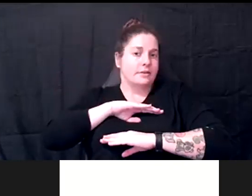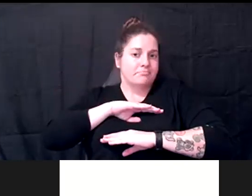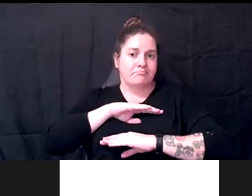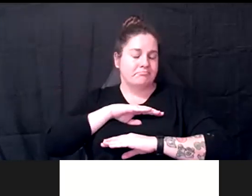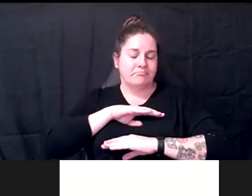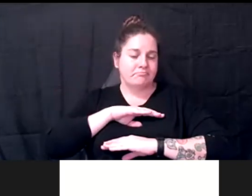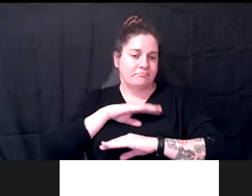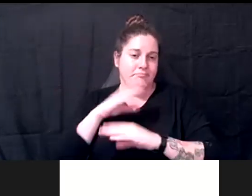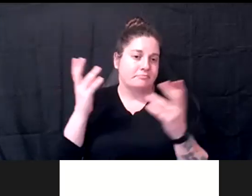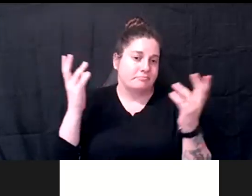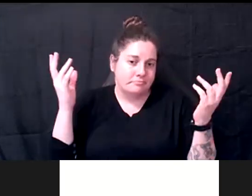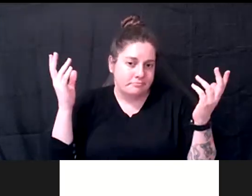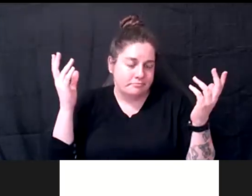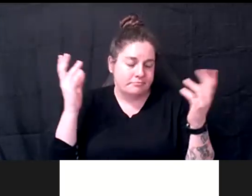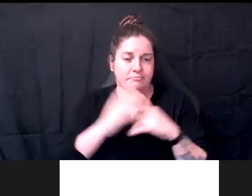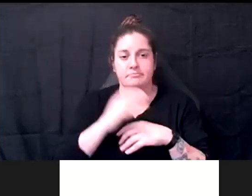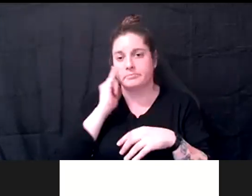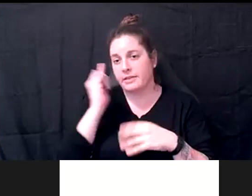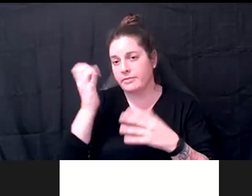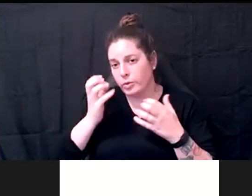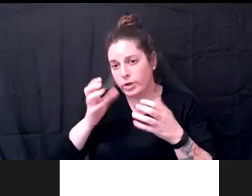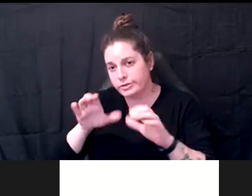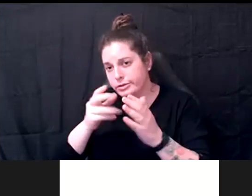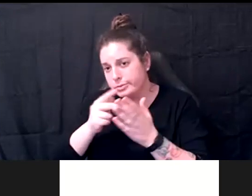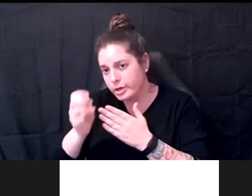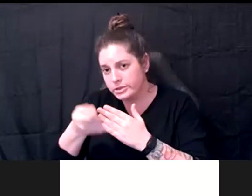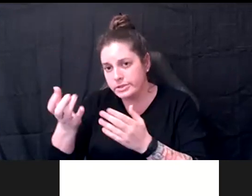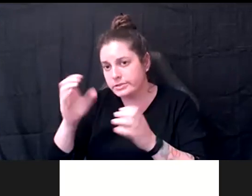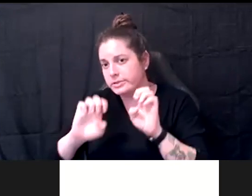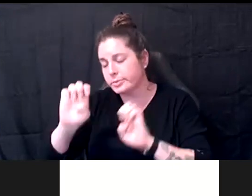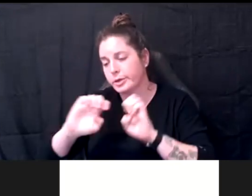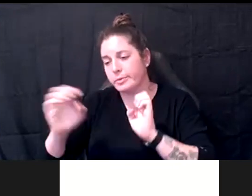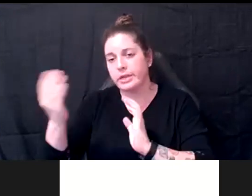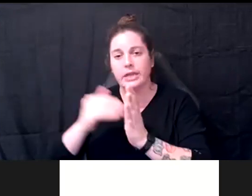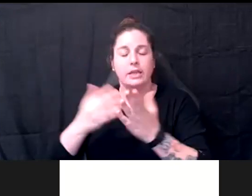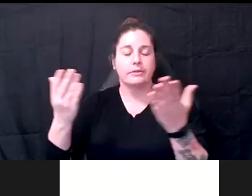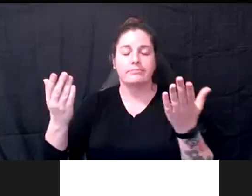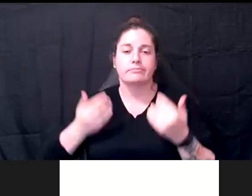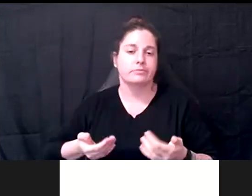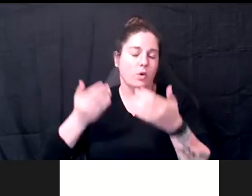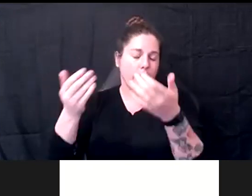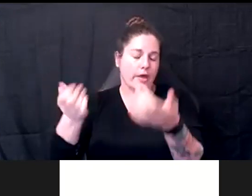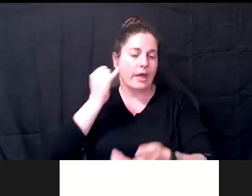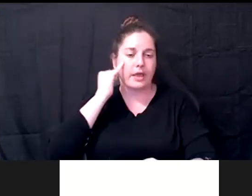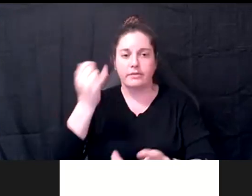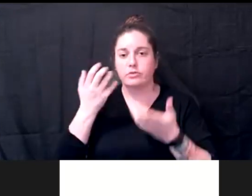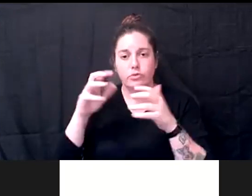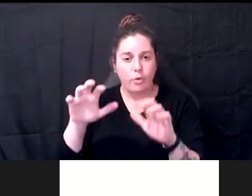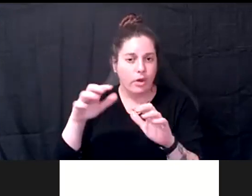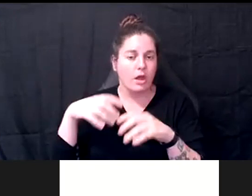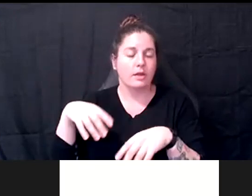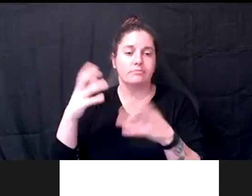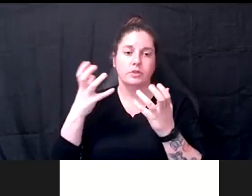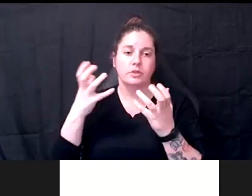I don't know. I mean, if you feel like you want to hear the project explanation again, feel free to join in, and if you want to hear my coverage